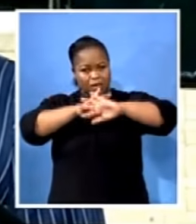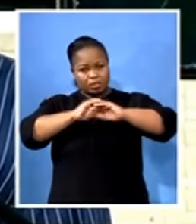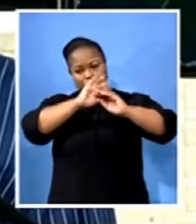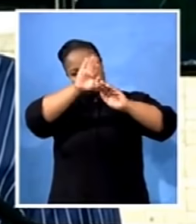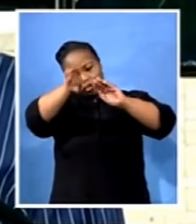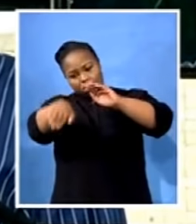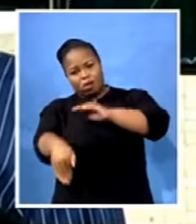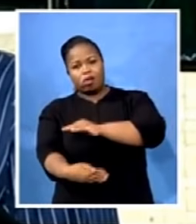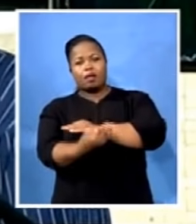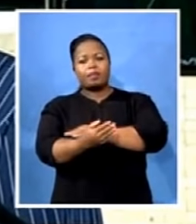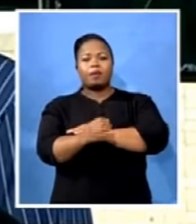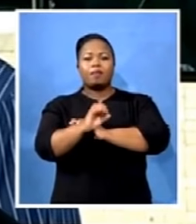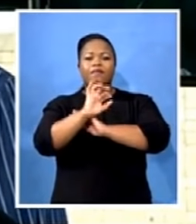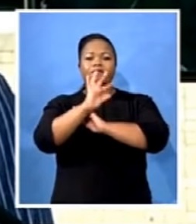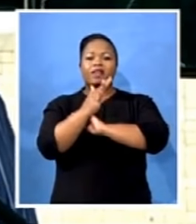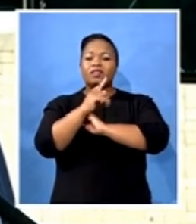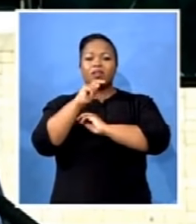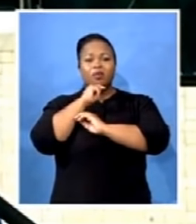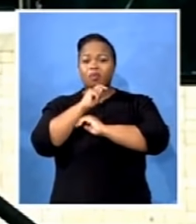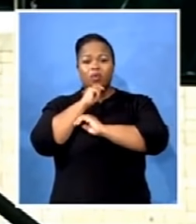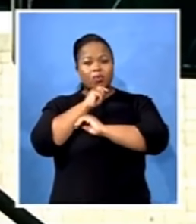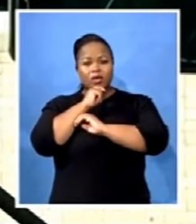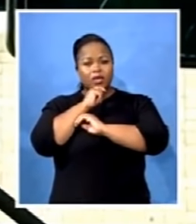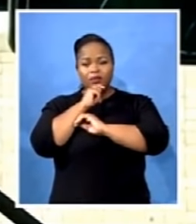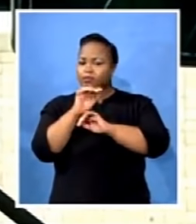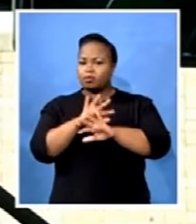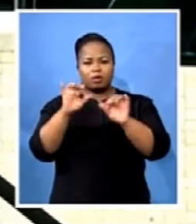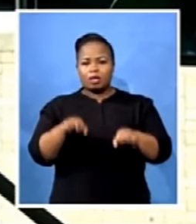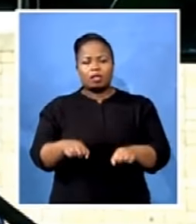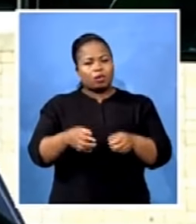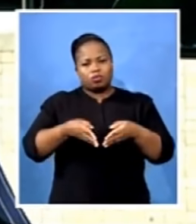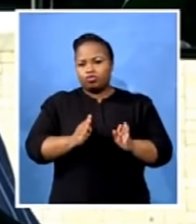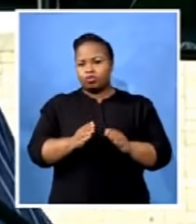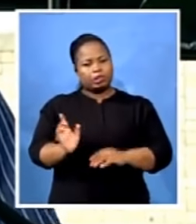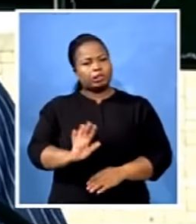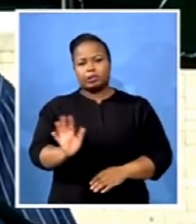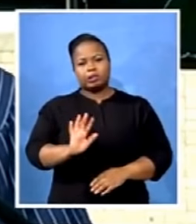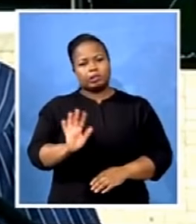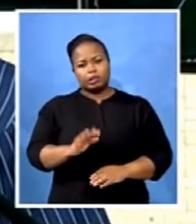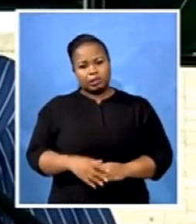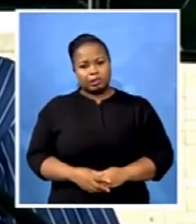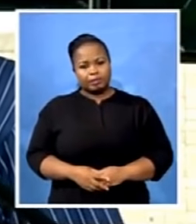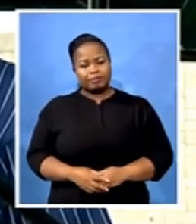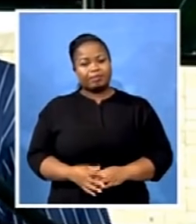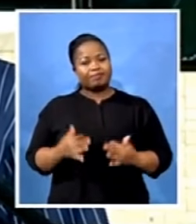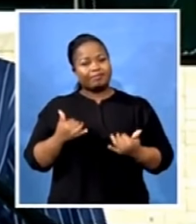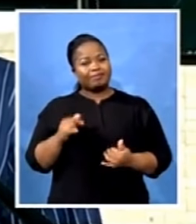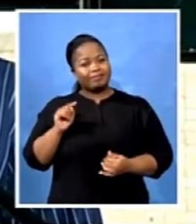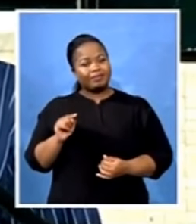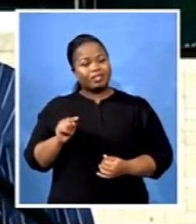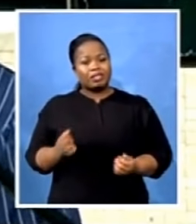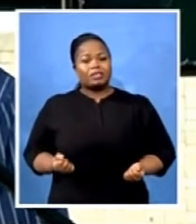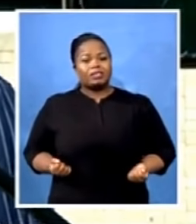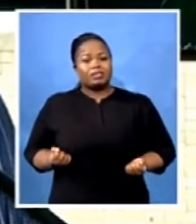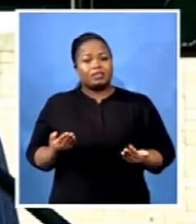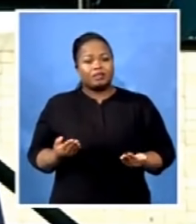expected to be in the streets. So in that context, this service of Gautrain, for now